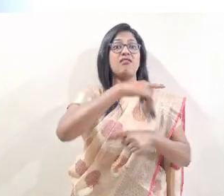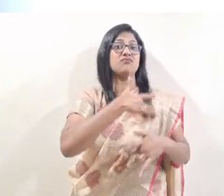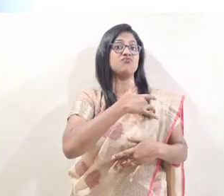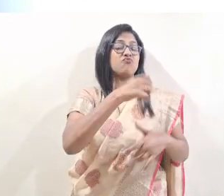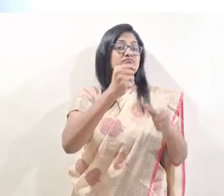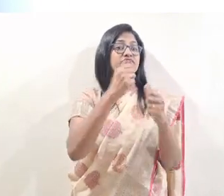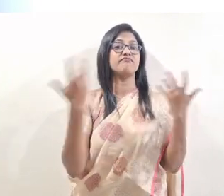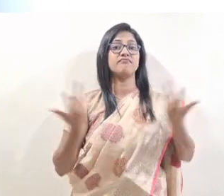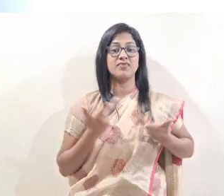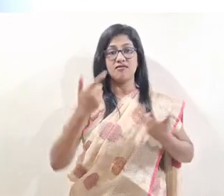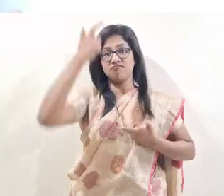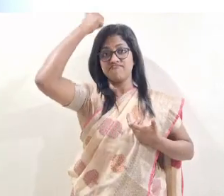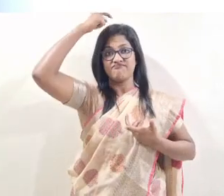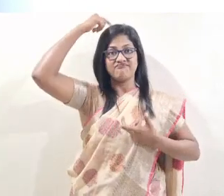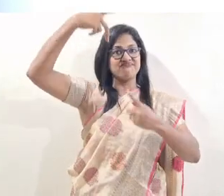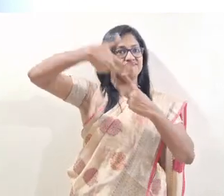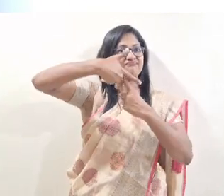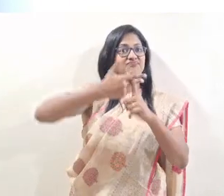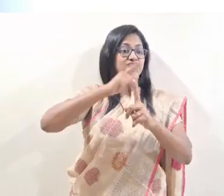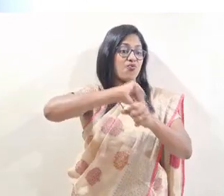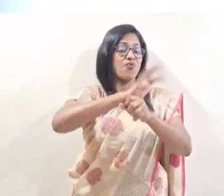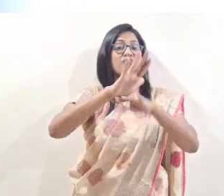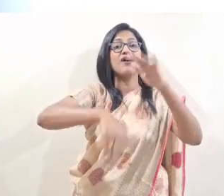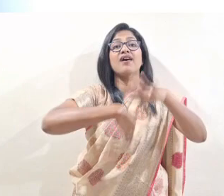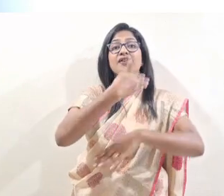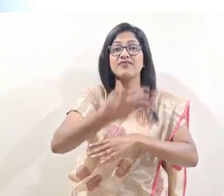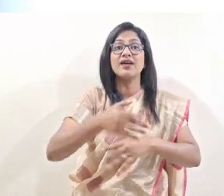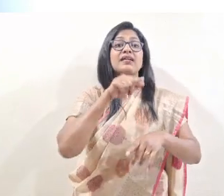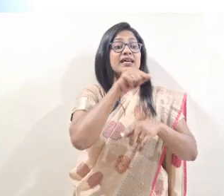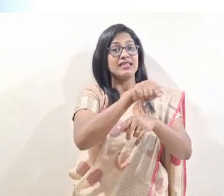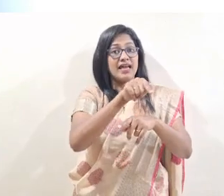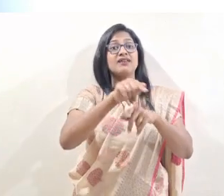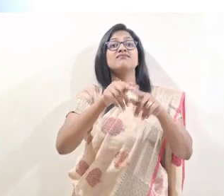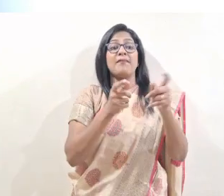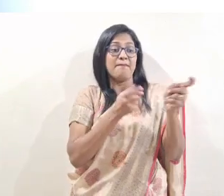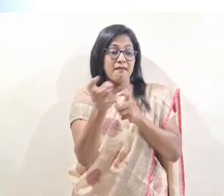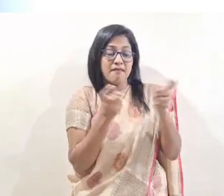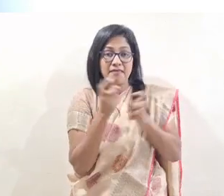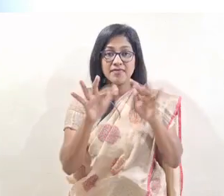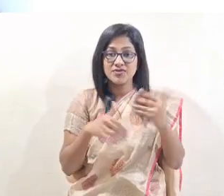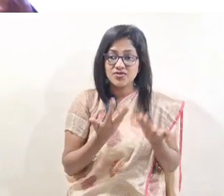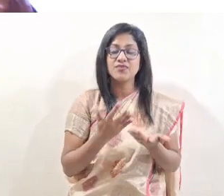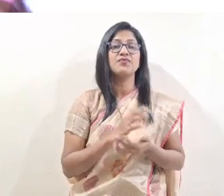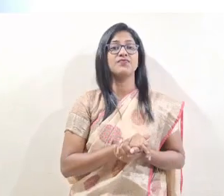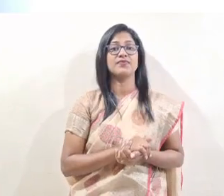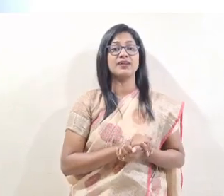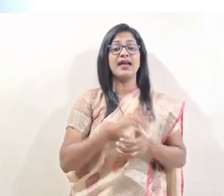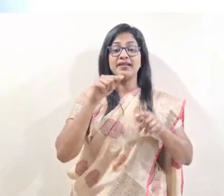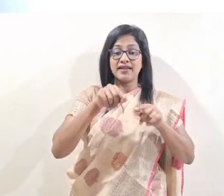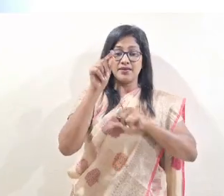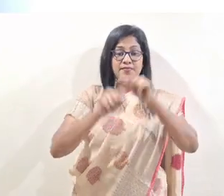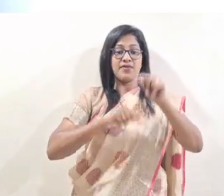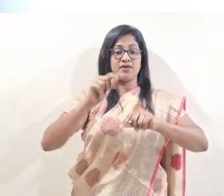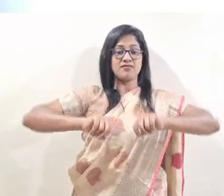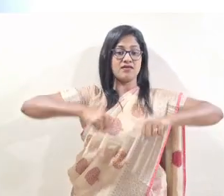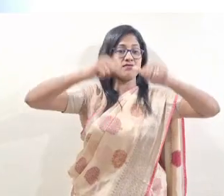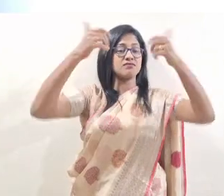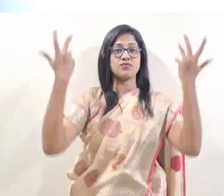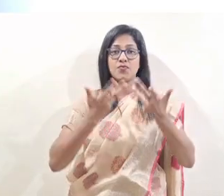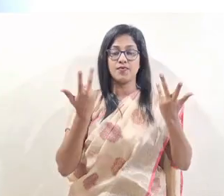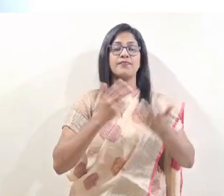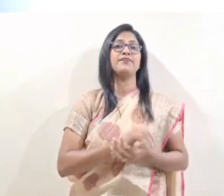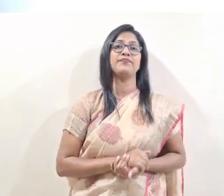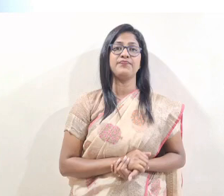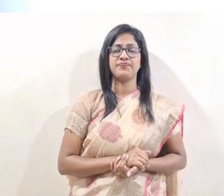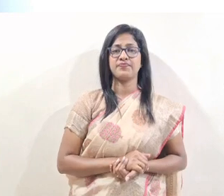have created in the people's mind post COVID, and how did you handle this, and what is the rate of success.